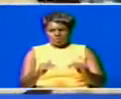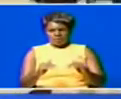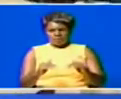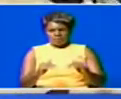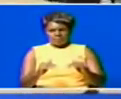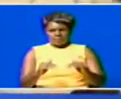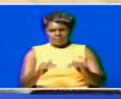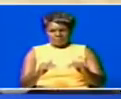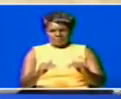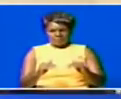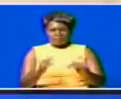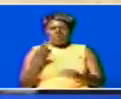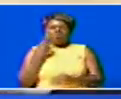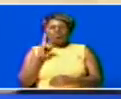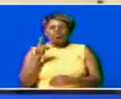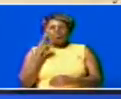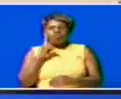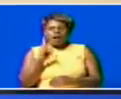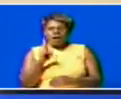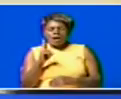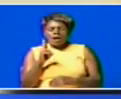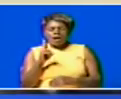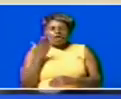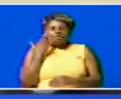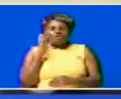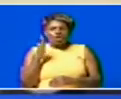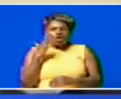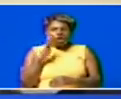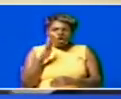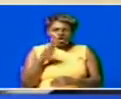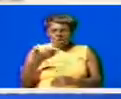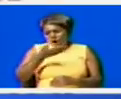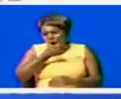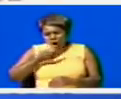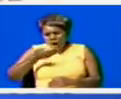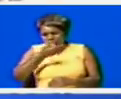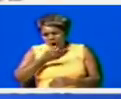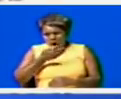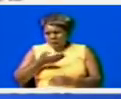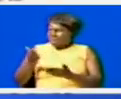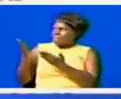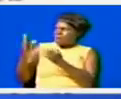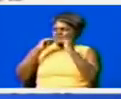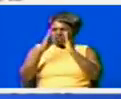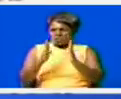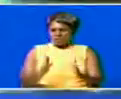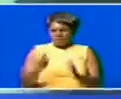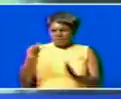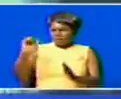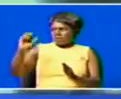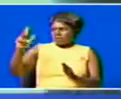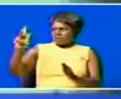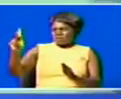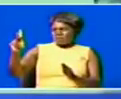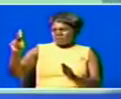stuff, like sugar, leaf, cooking fat, light. Catherine is a teacher at the SCK